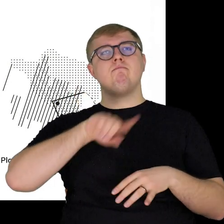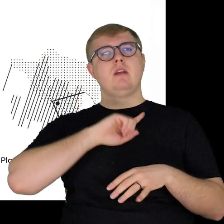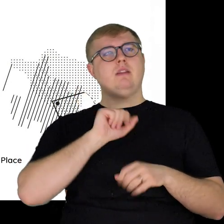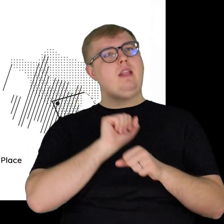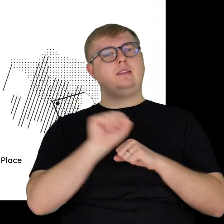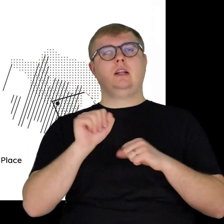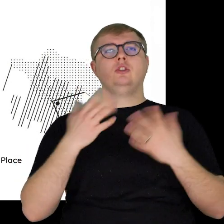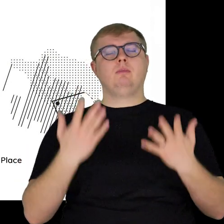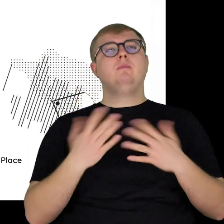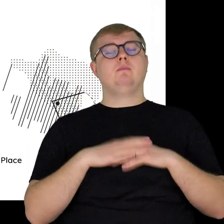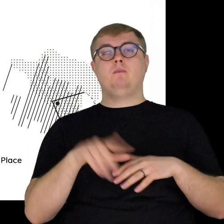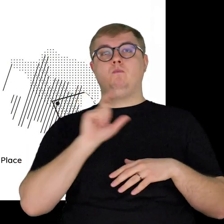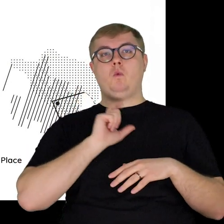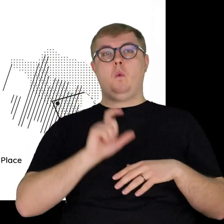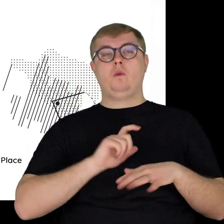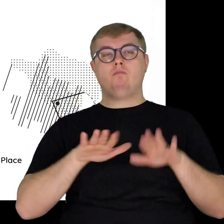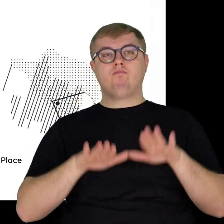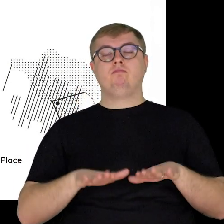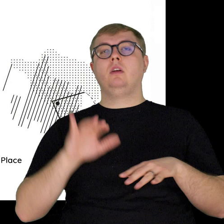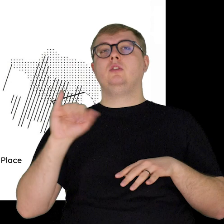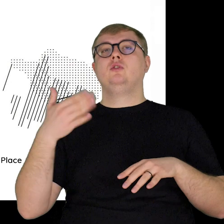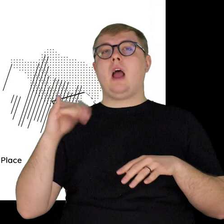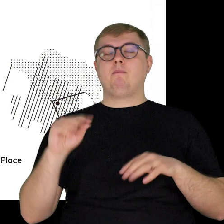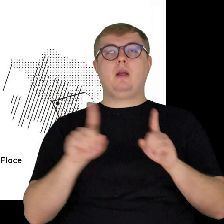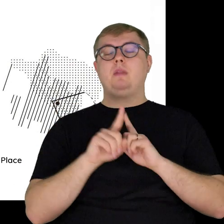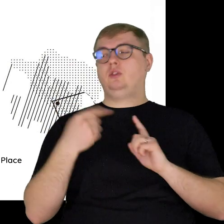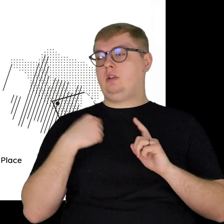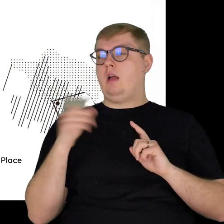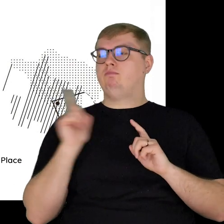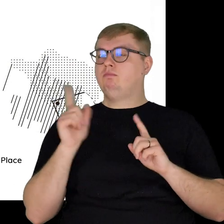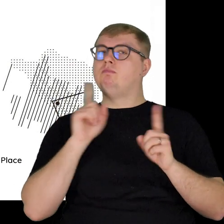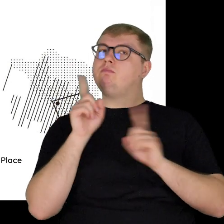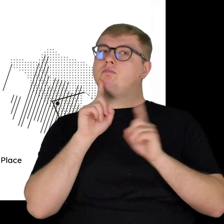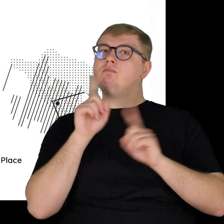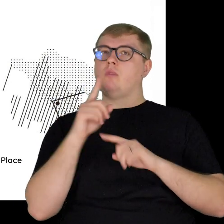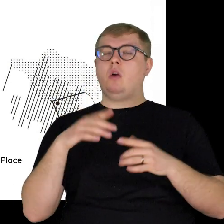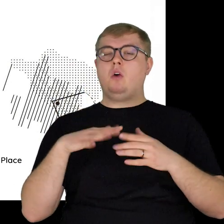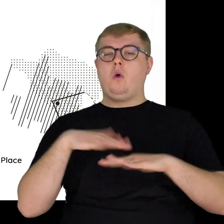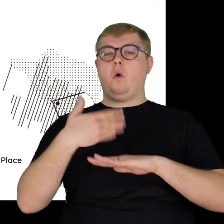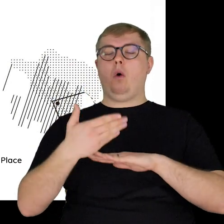this office, Jamie and I, talking to the computer, basically. You